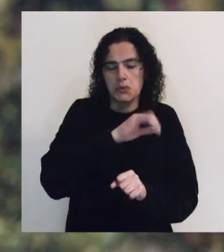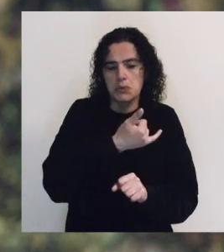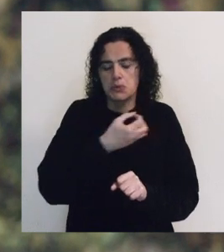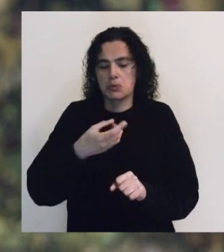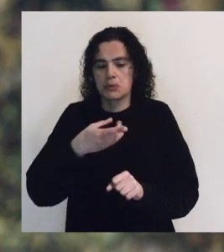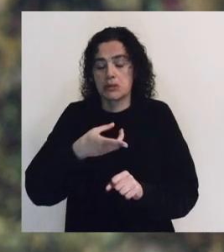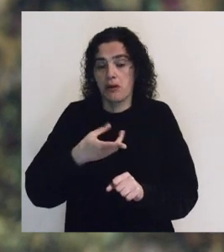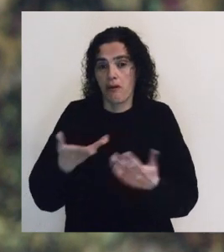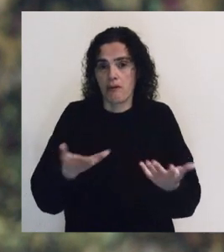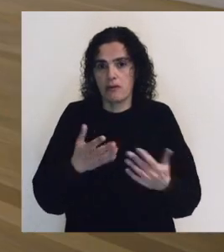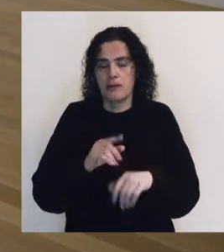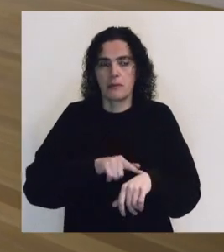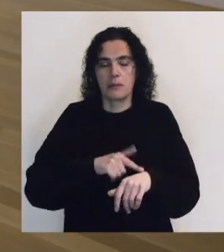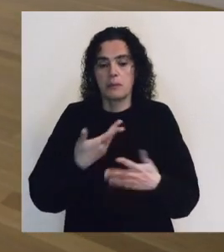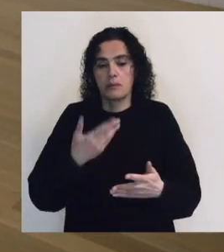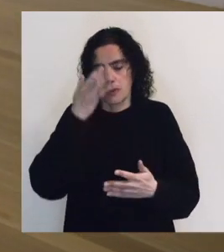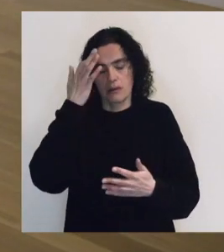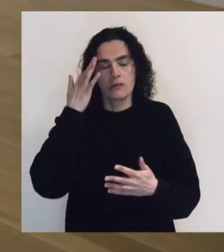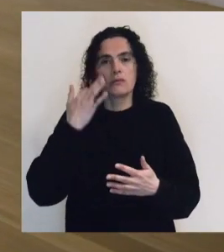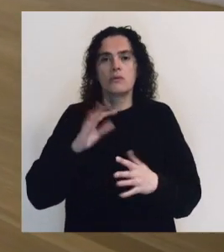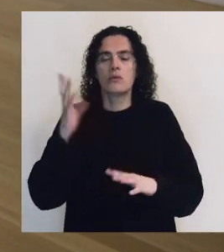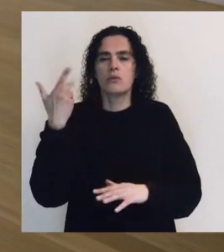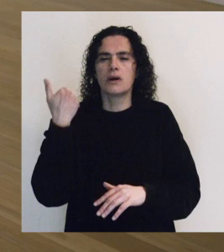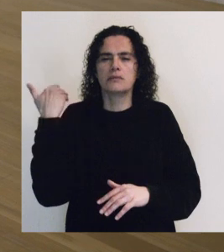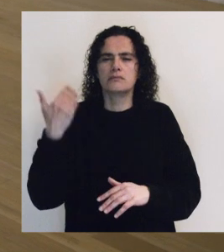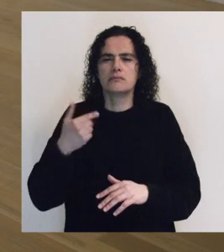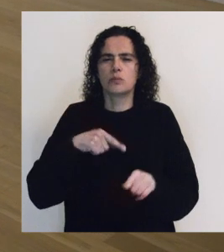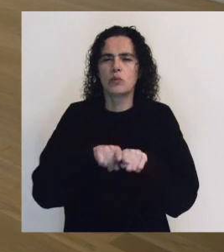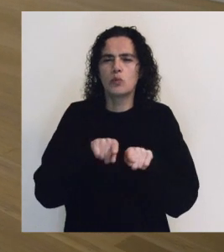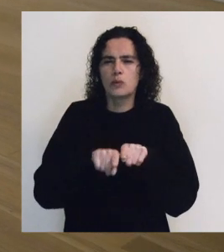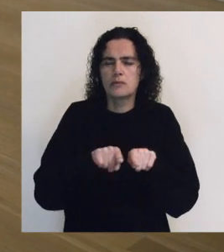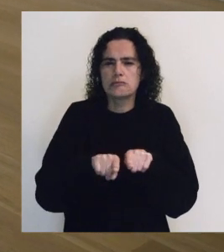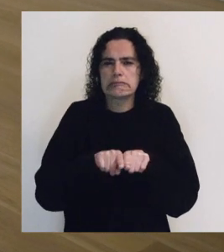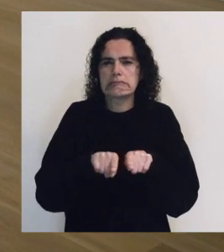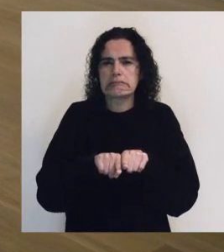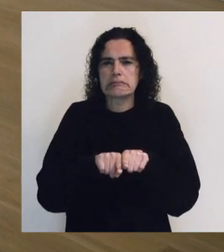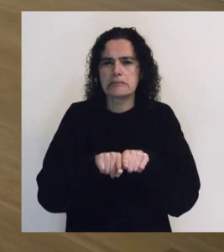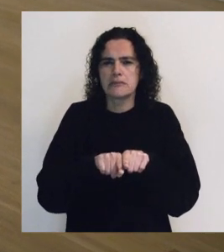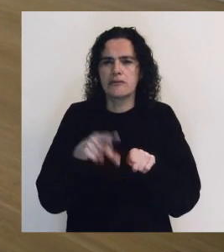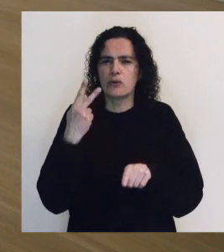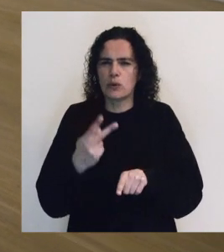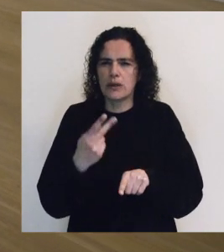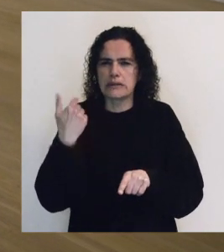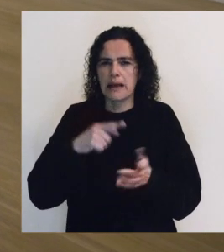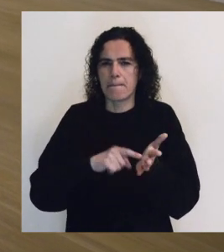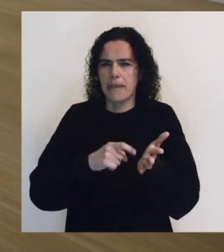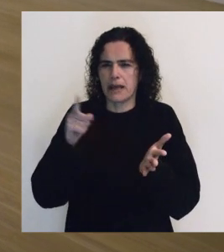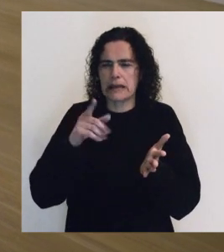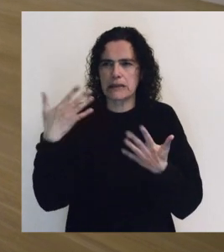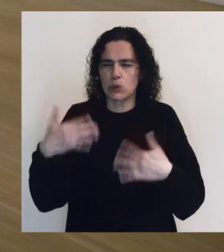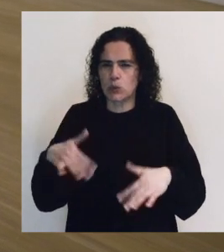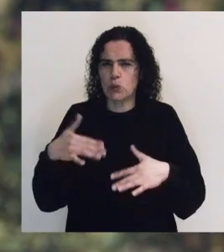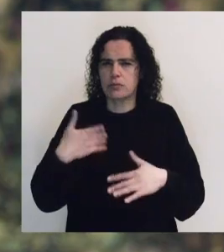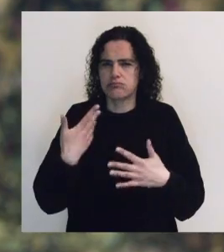2018, 2019, at a moment where political violence in